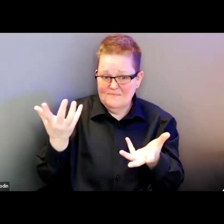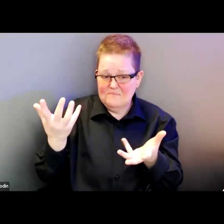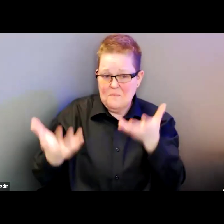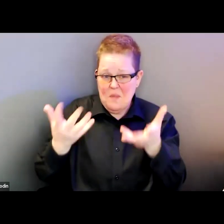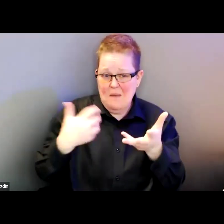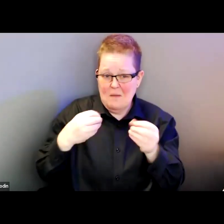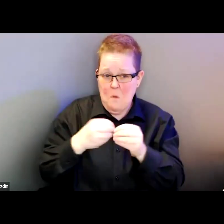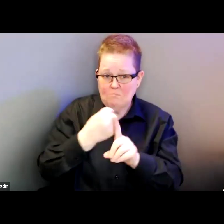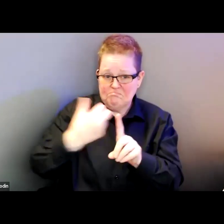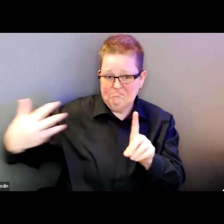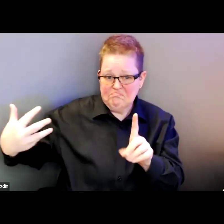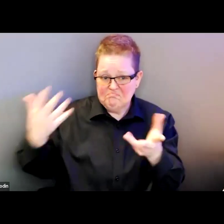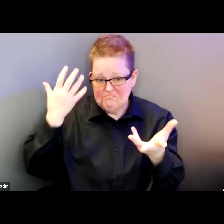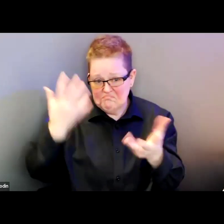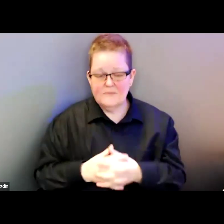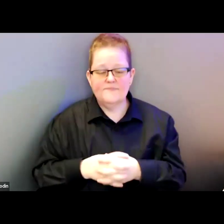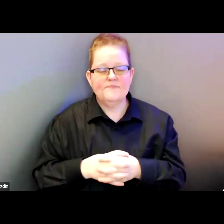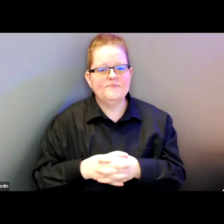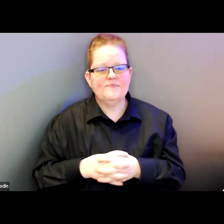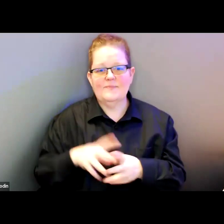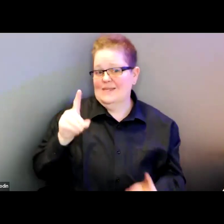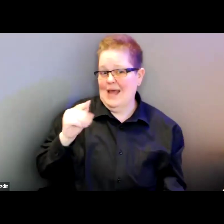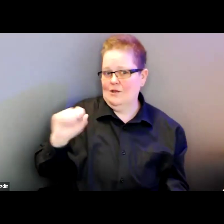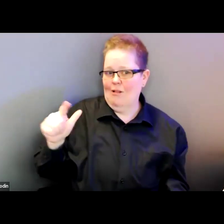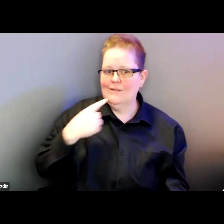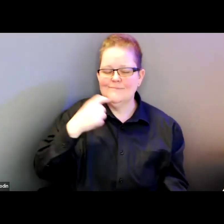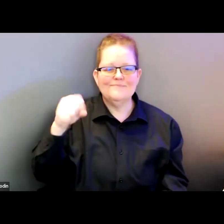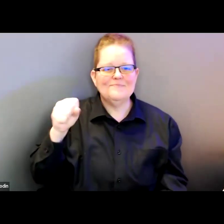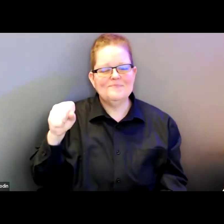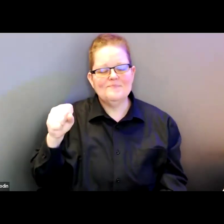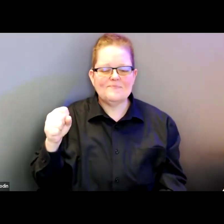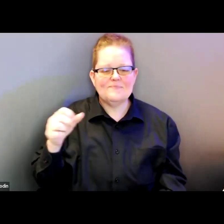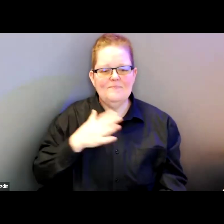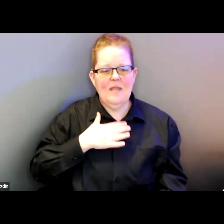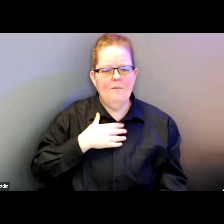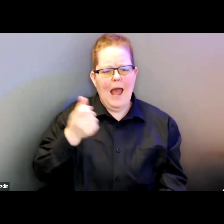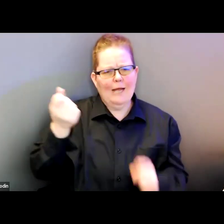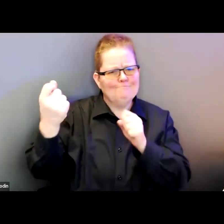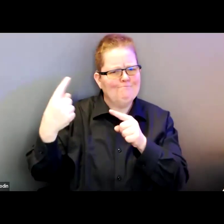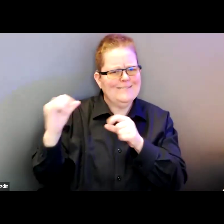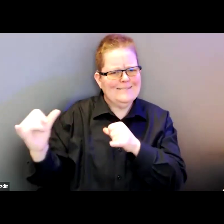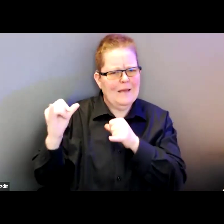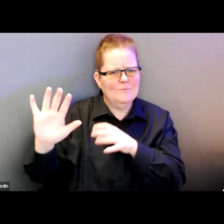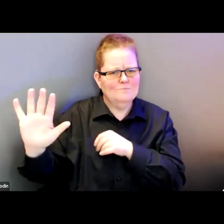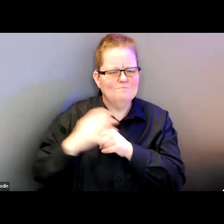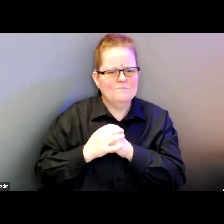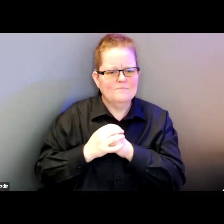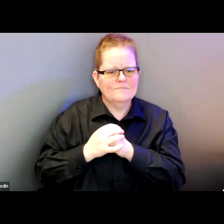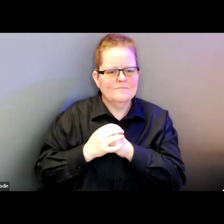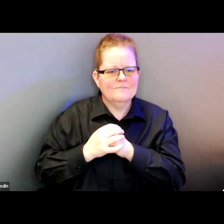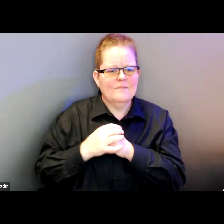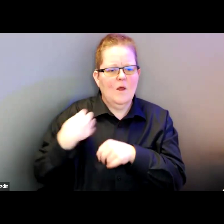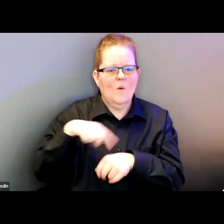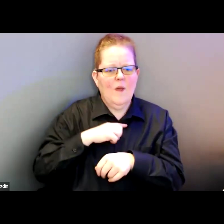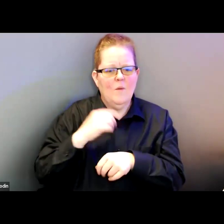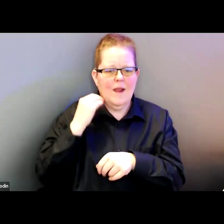share. Yeah, I mean, my thinking is in alignment with yours, Amy. That it made sense to have people that were focused